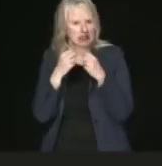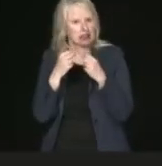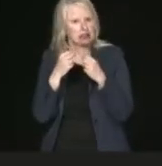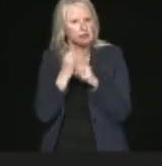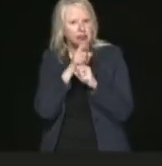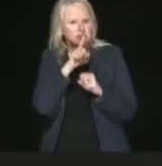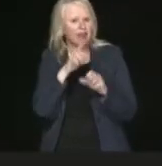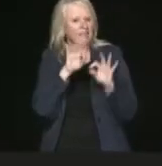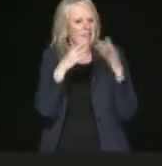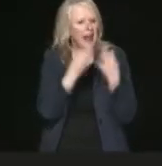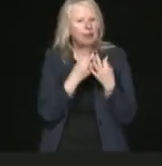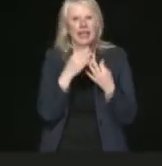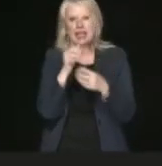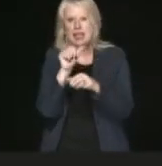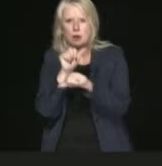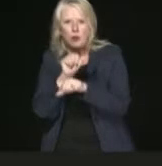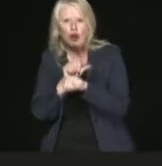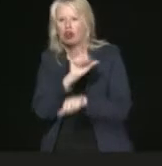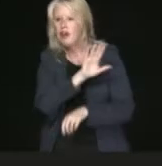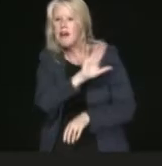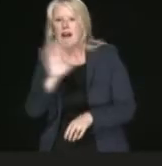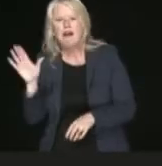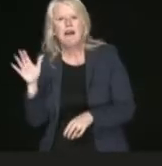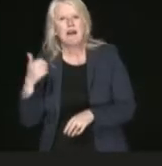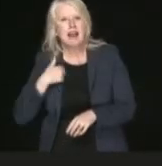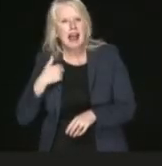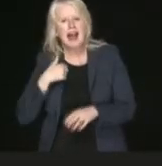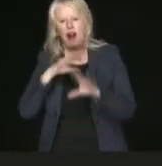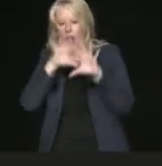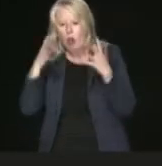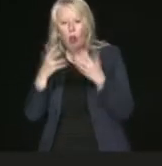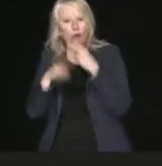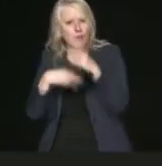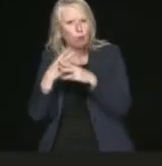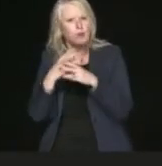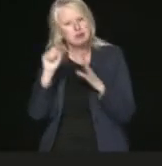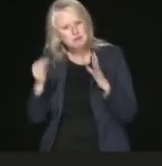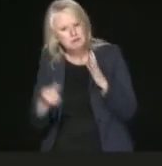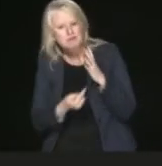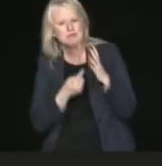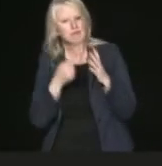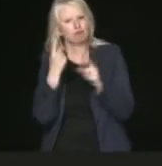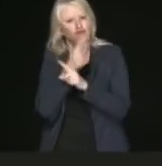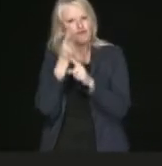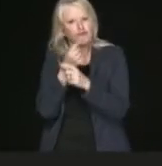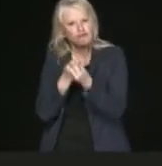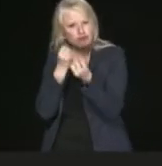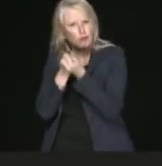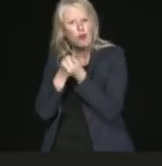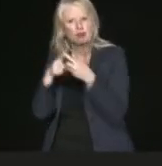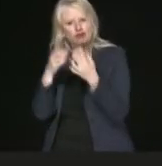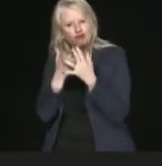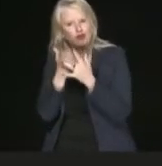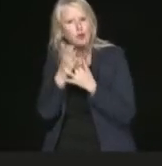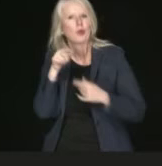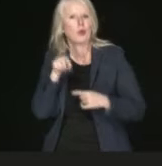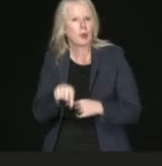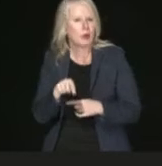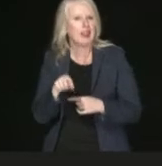that families and workers across the country and indeed around the world are getting the support they need to get through this crisis